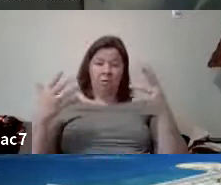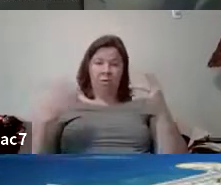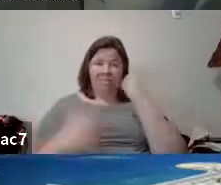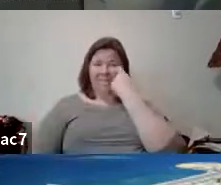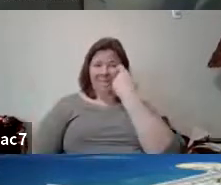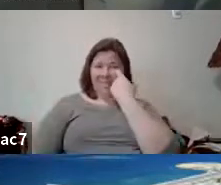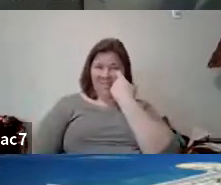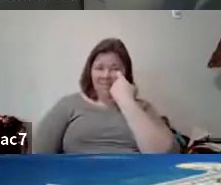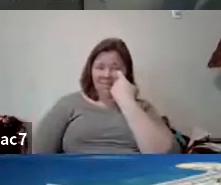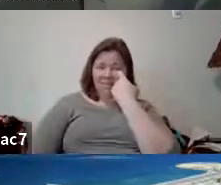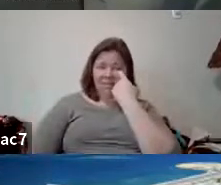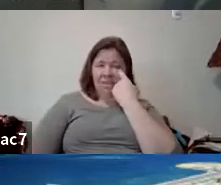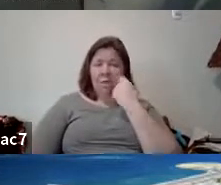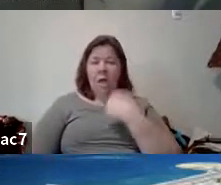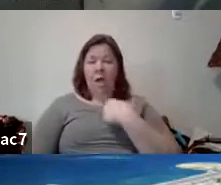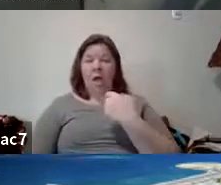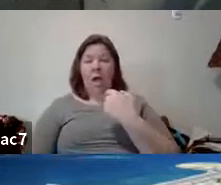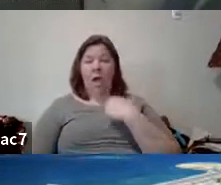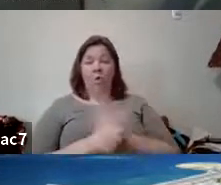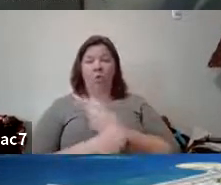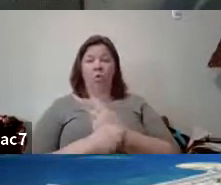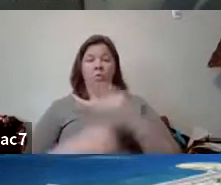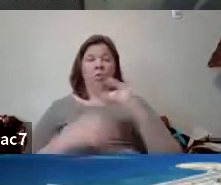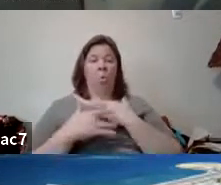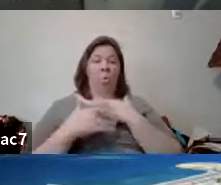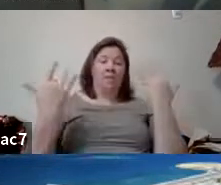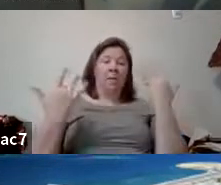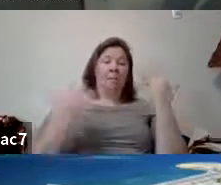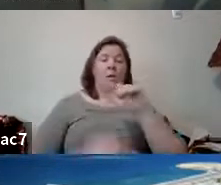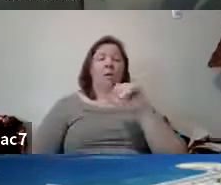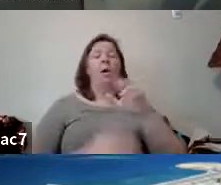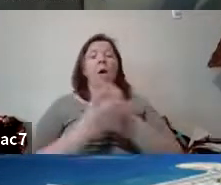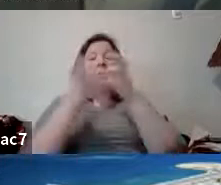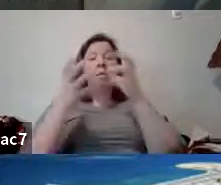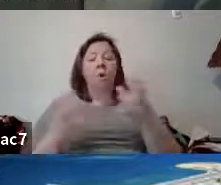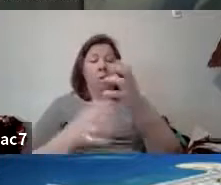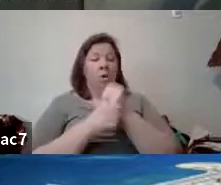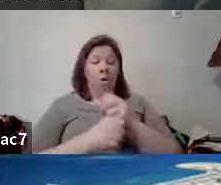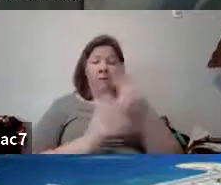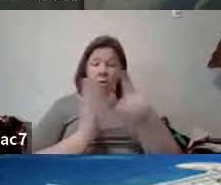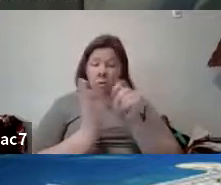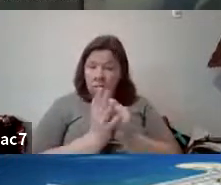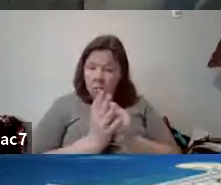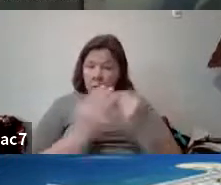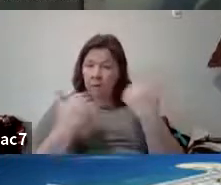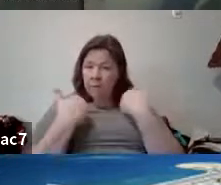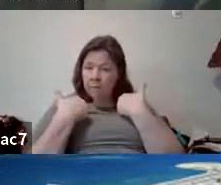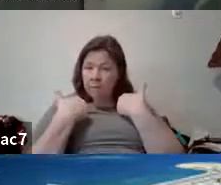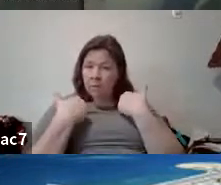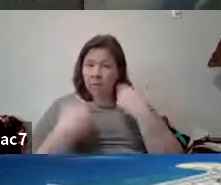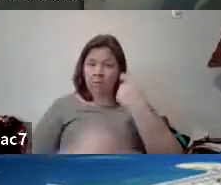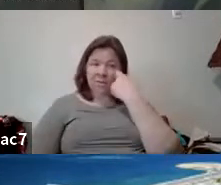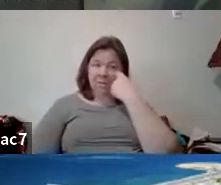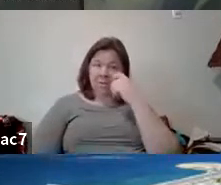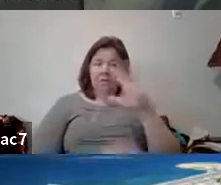recently, because I use WhatsApp a lot. So I got the videos. There's the latest